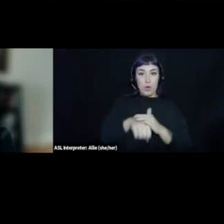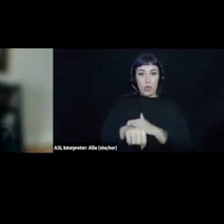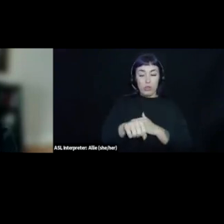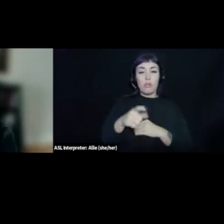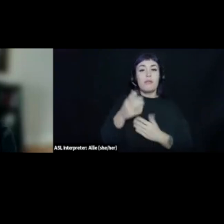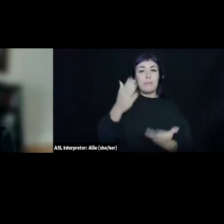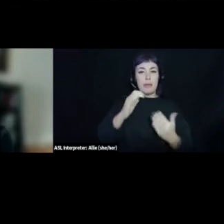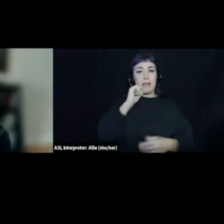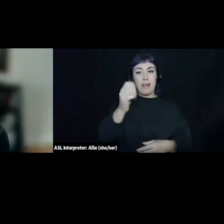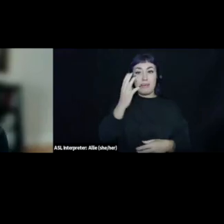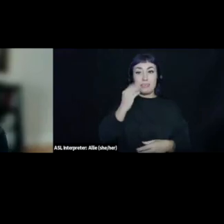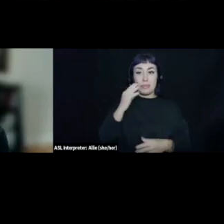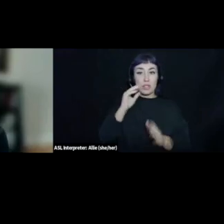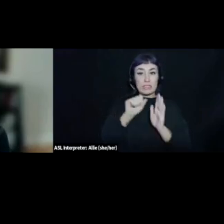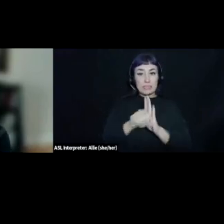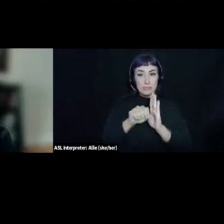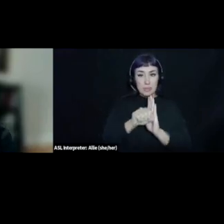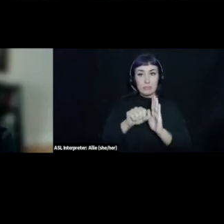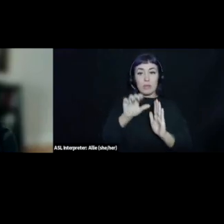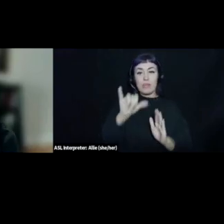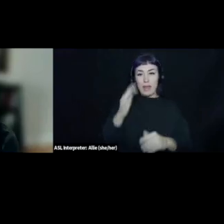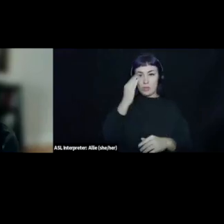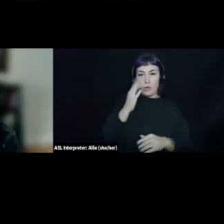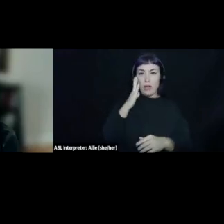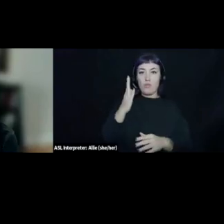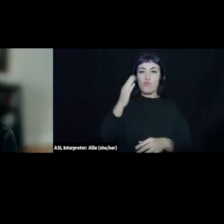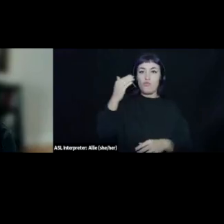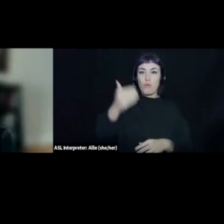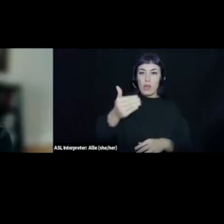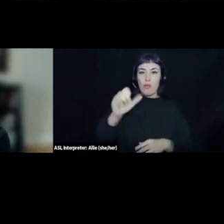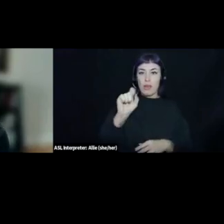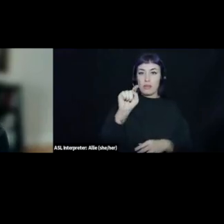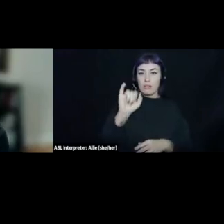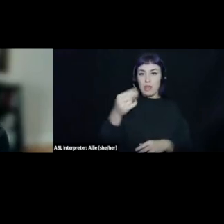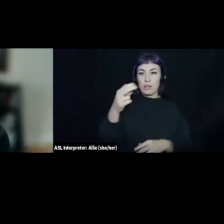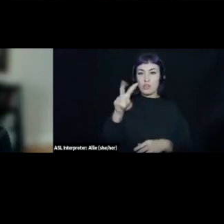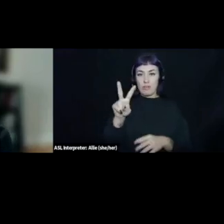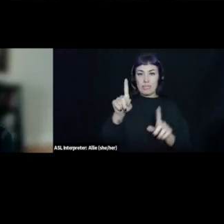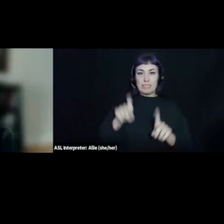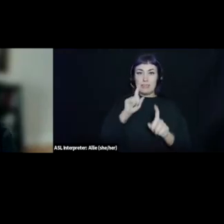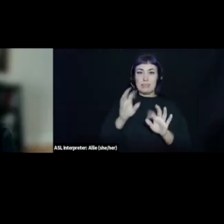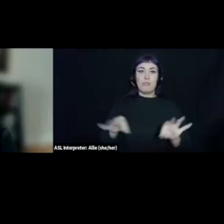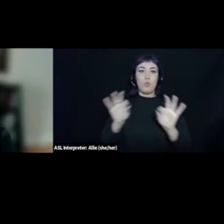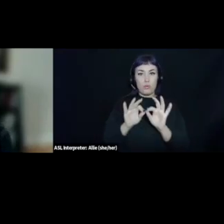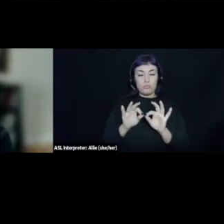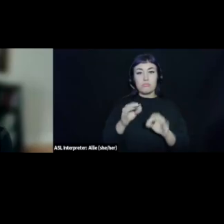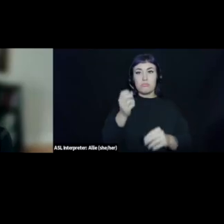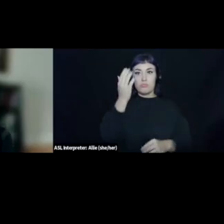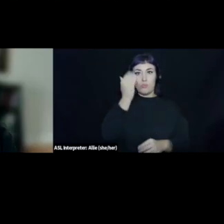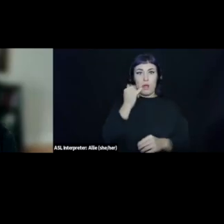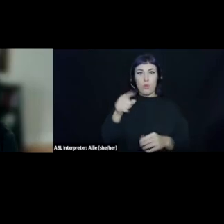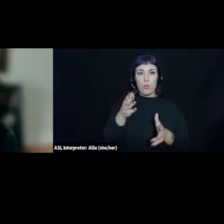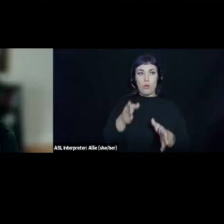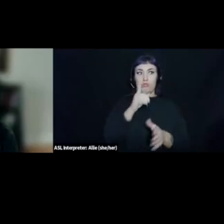may not experience symptoms. And that's why regular STI and HIV testing is important, because the only